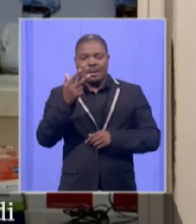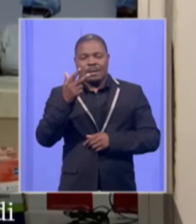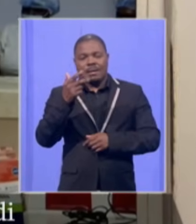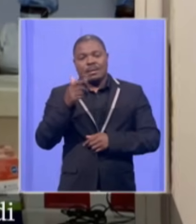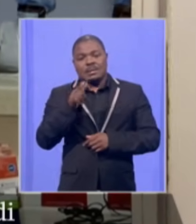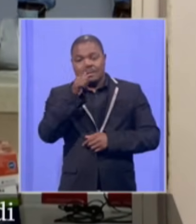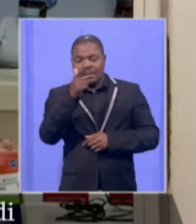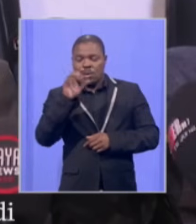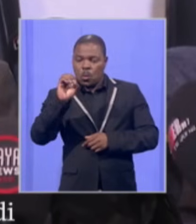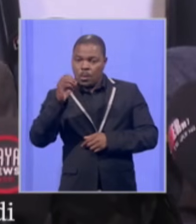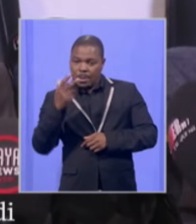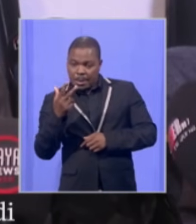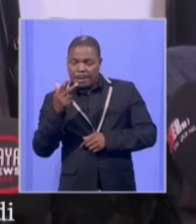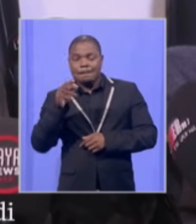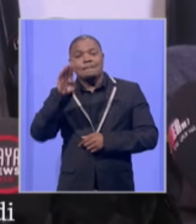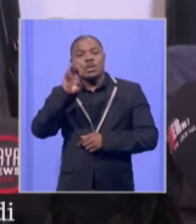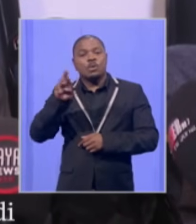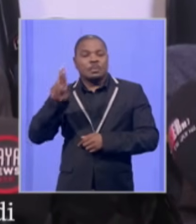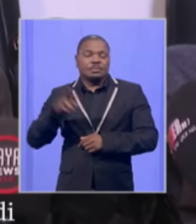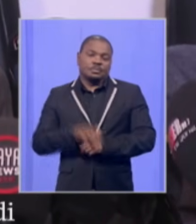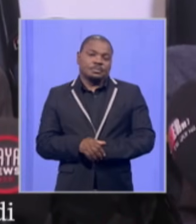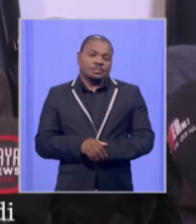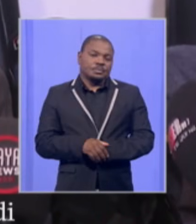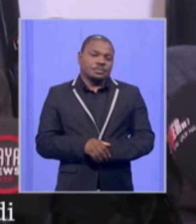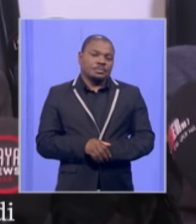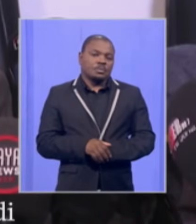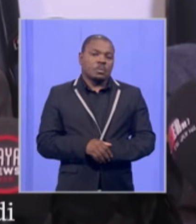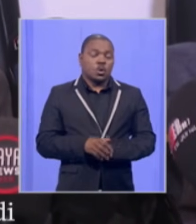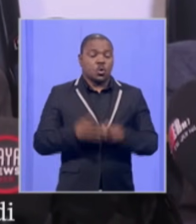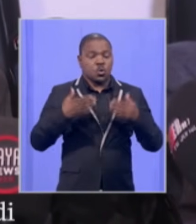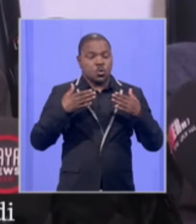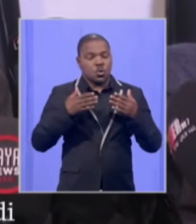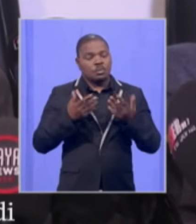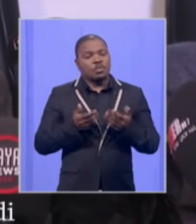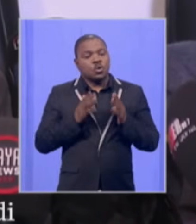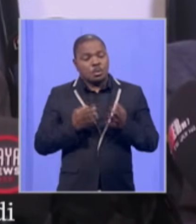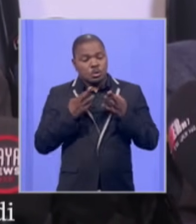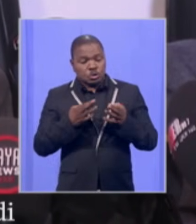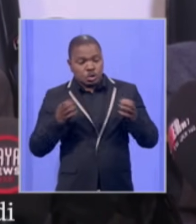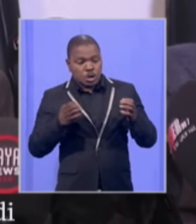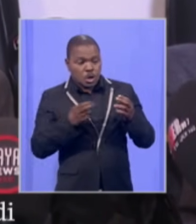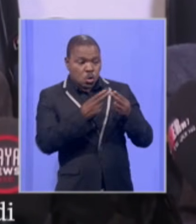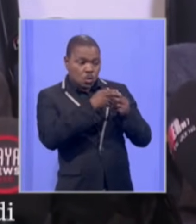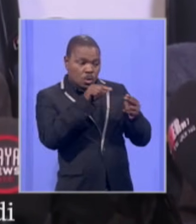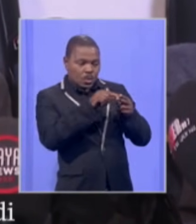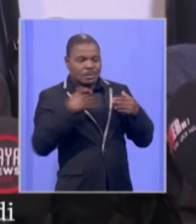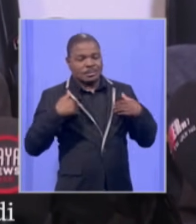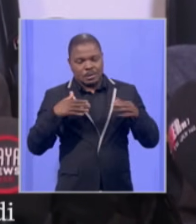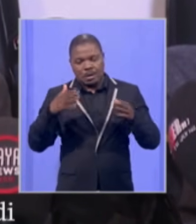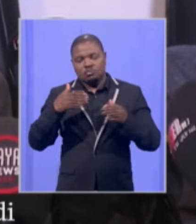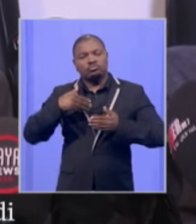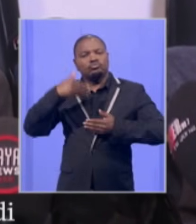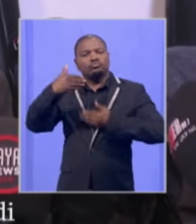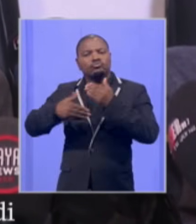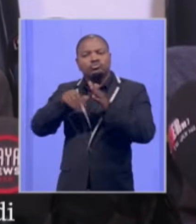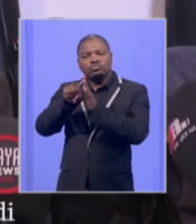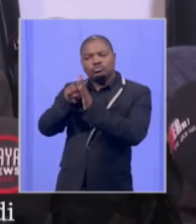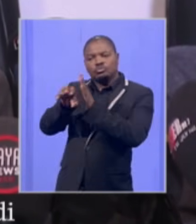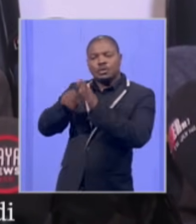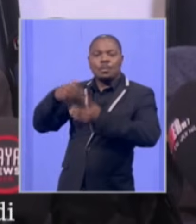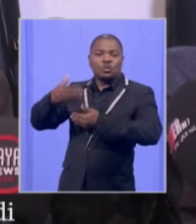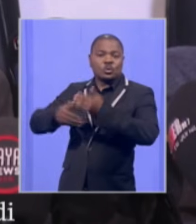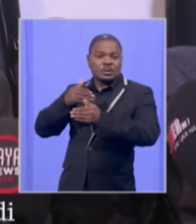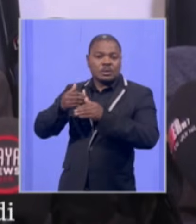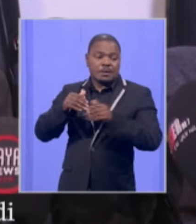billion rand. The Human Resources Unit will soon commence with recruitment processes once